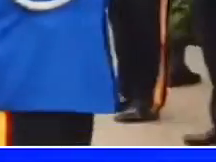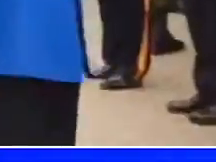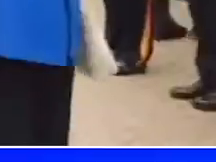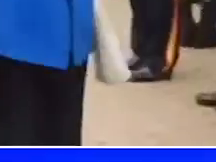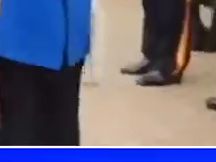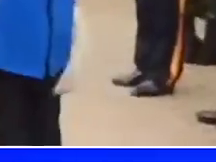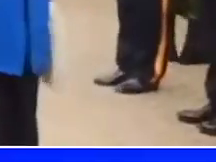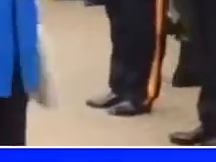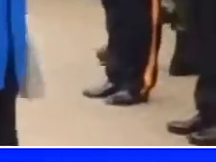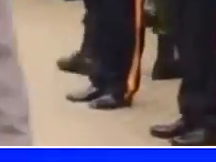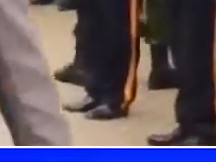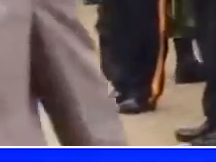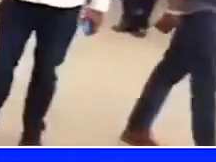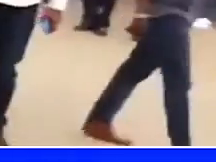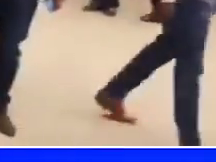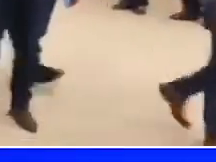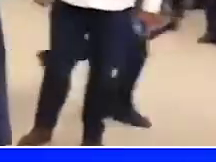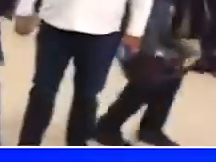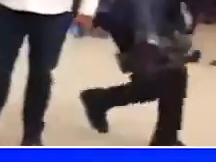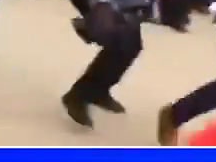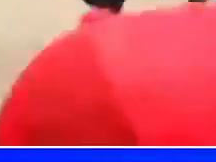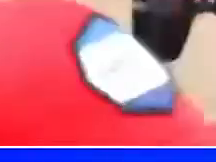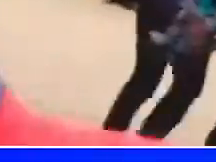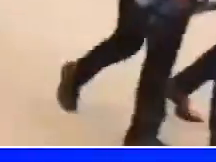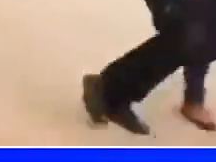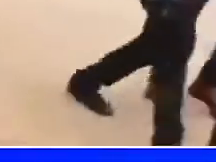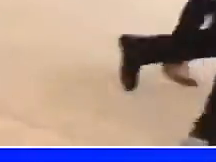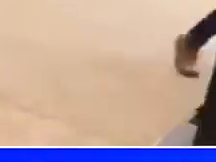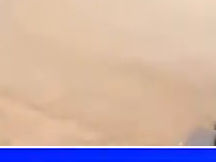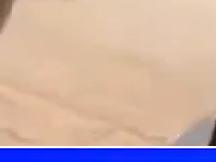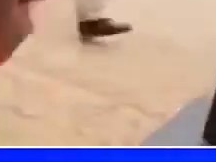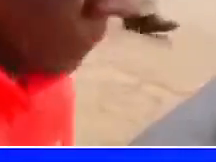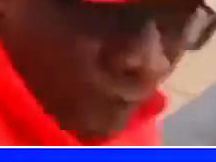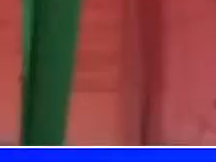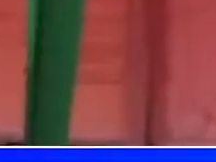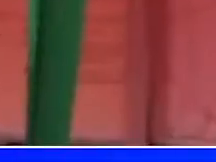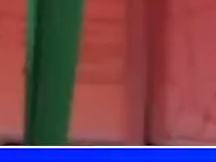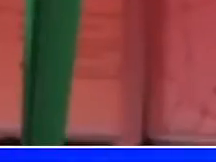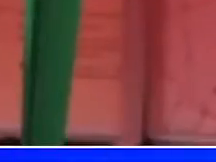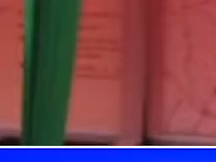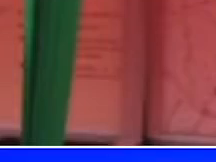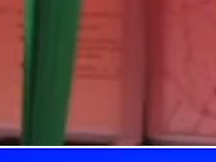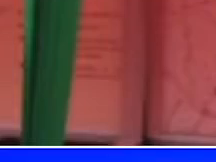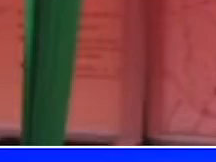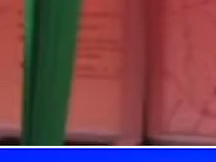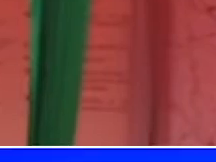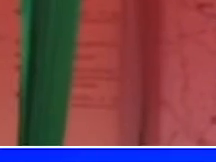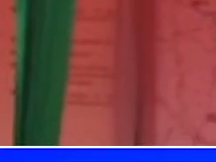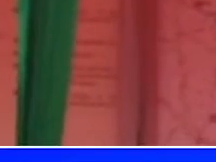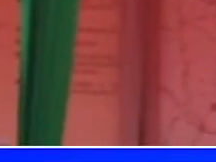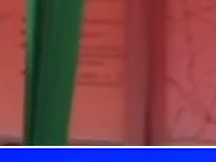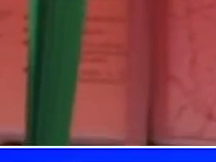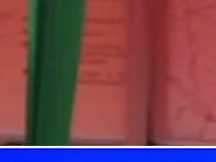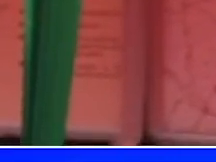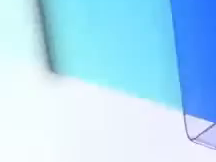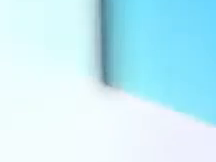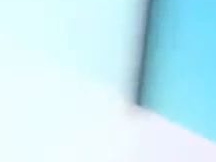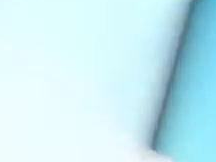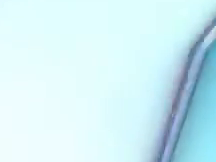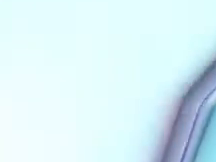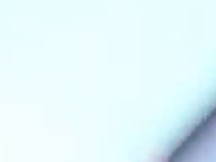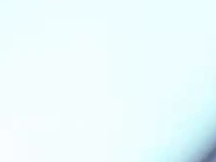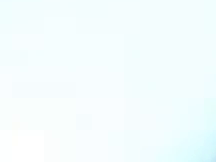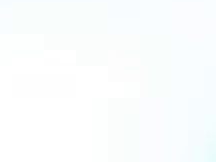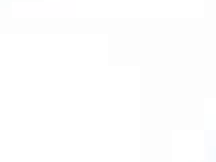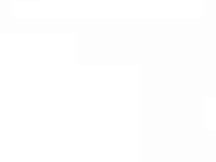Kenya, using the visit to caution the people of the mountain against voting for his number two.